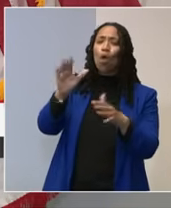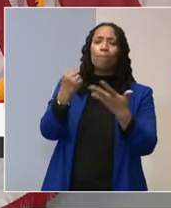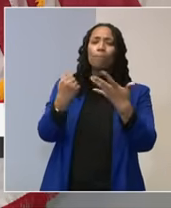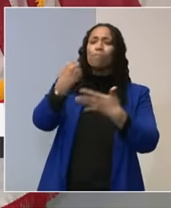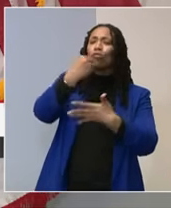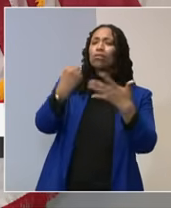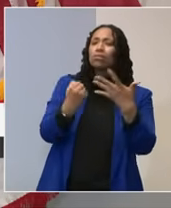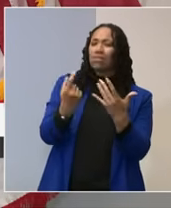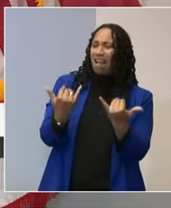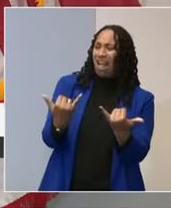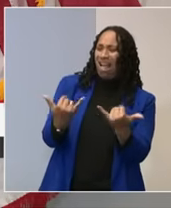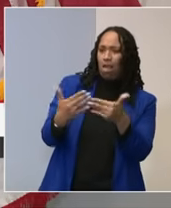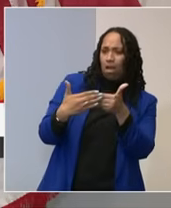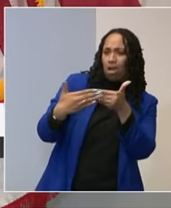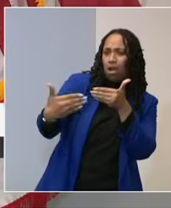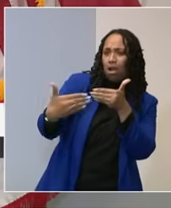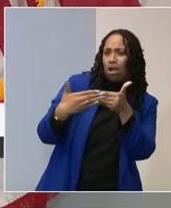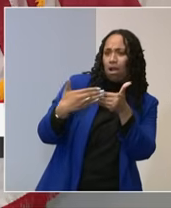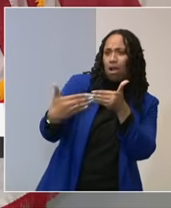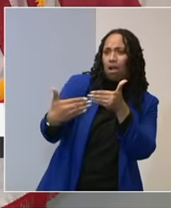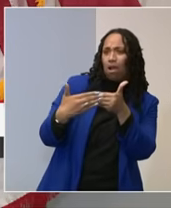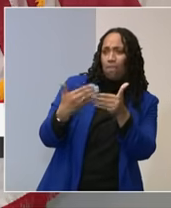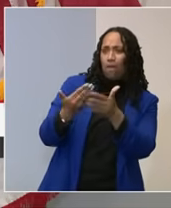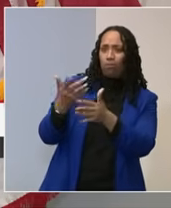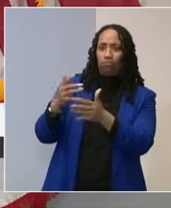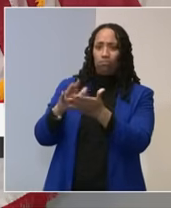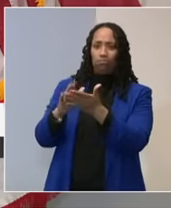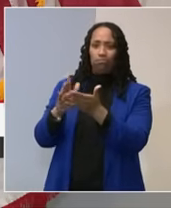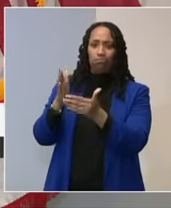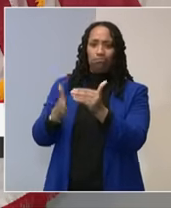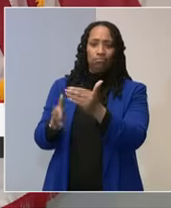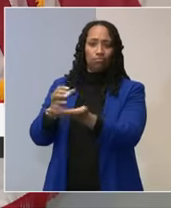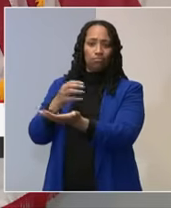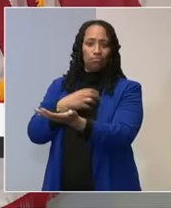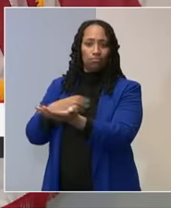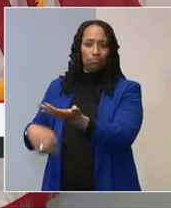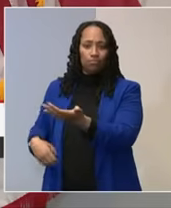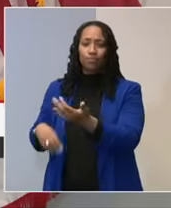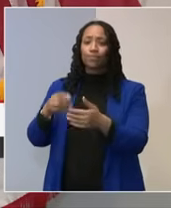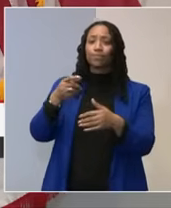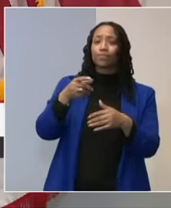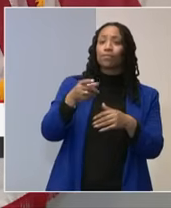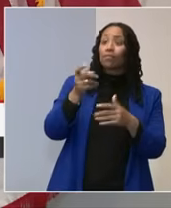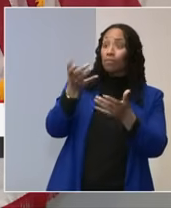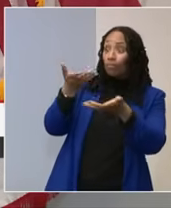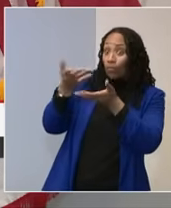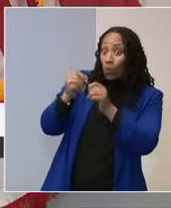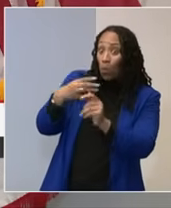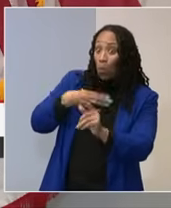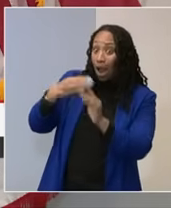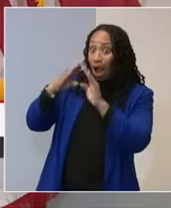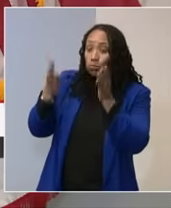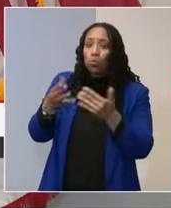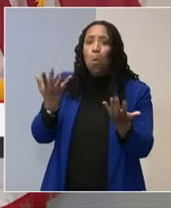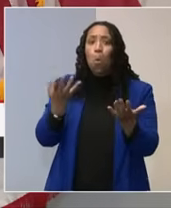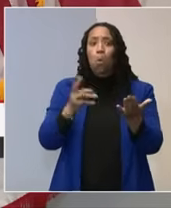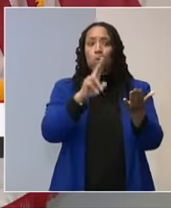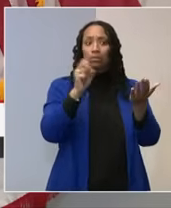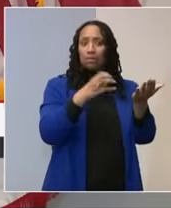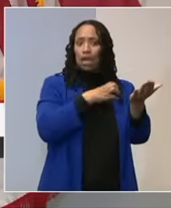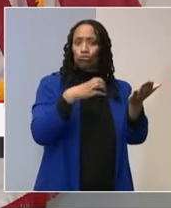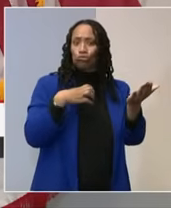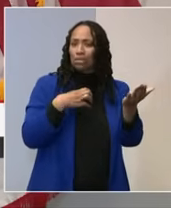and then also, have you heard from anybody on Capitol Hill or from the White House after your announcement yesterday? Not directly,